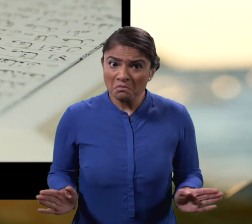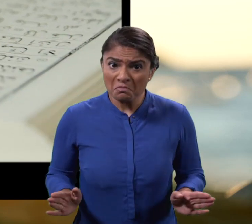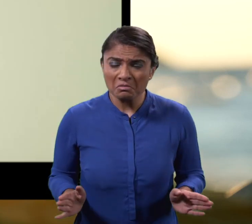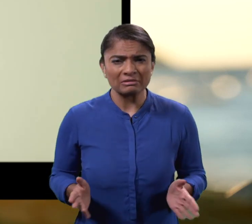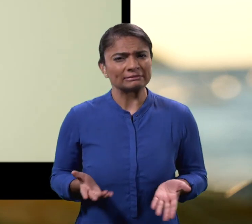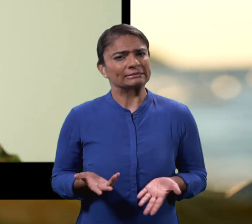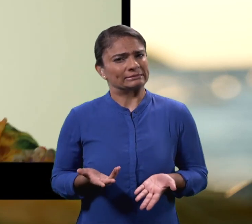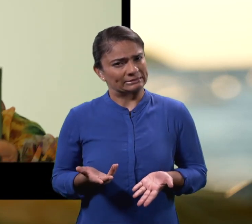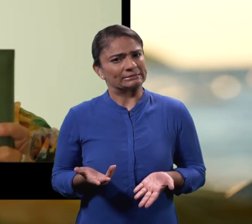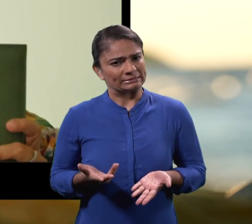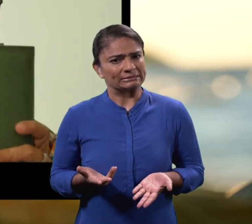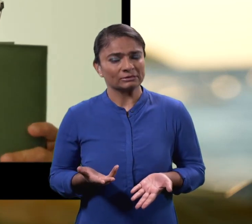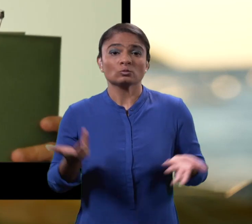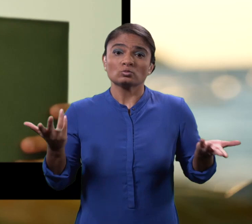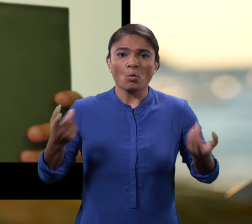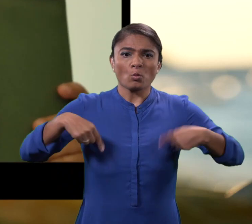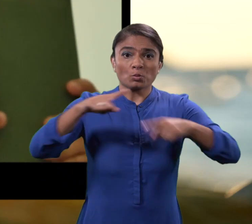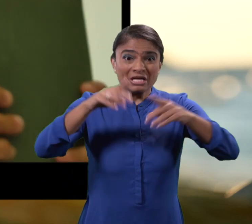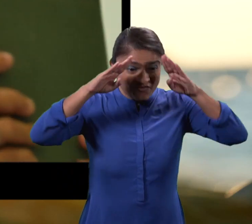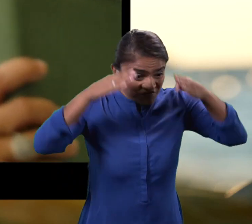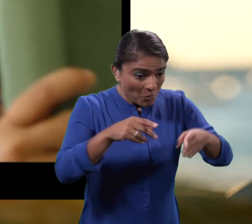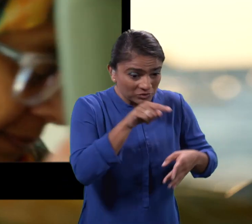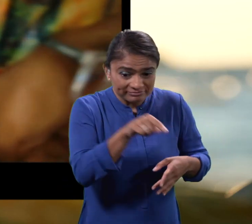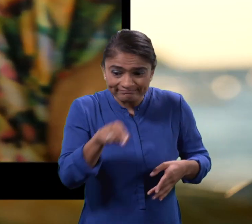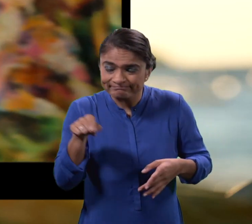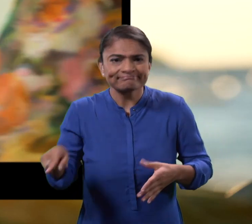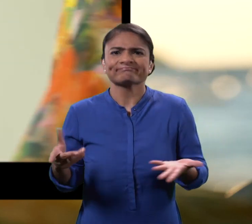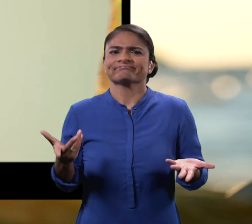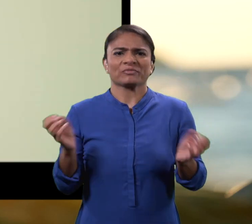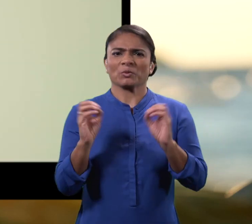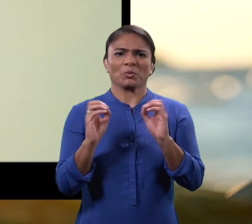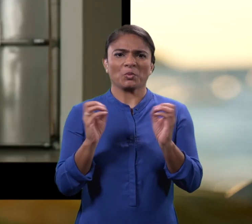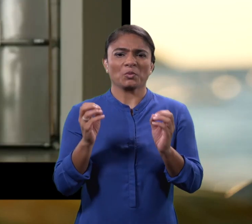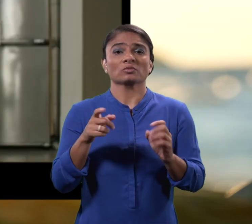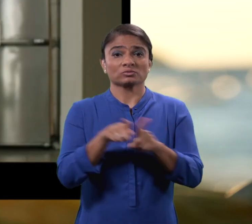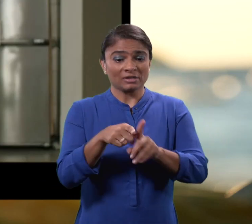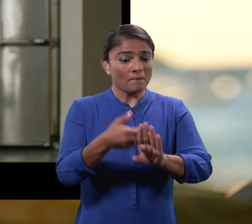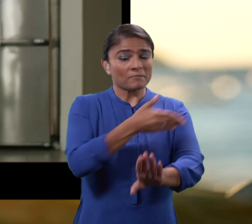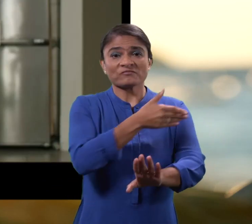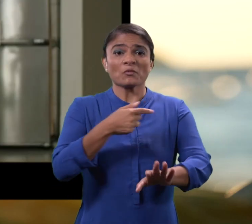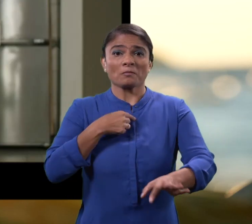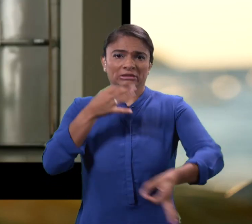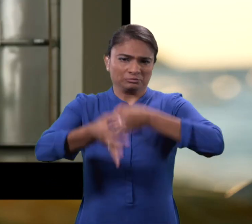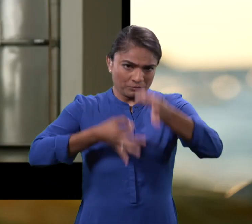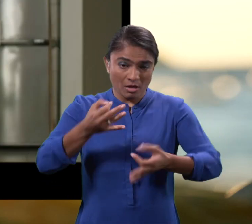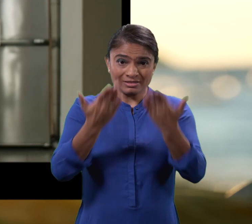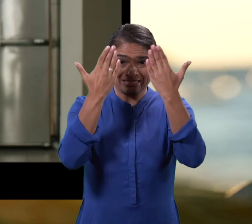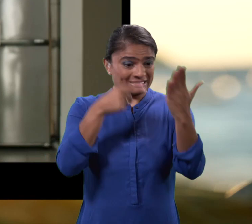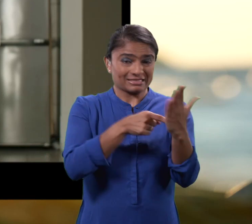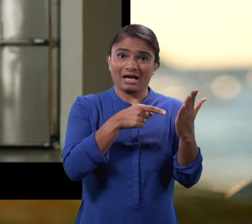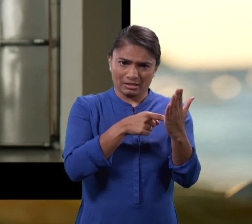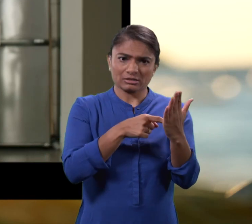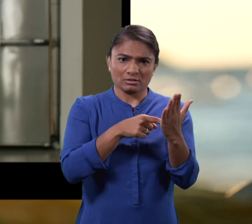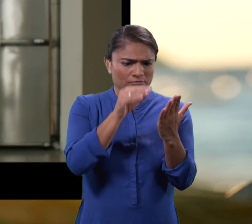is not important. And so we're not focusing on that area. I think in this study, as I